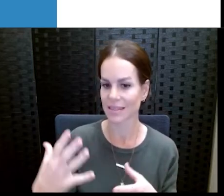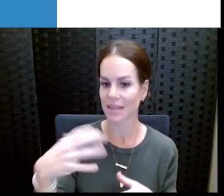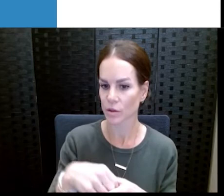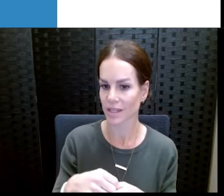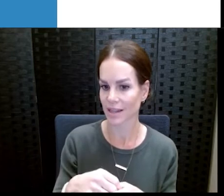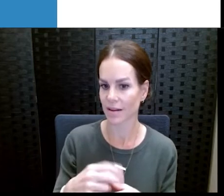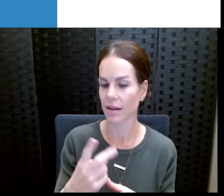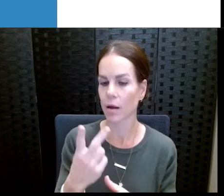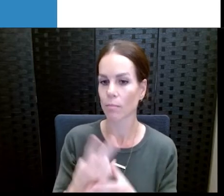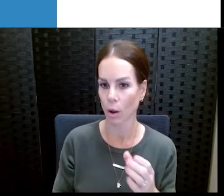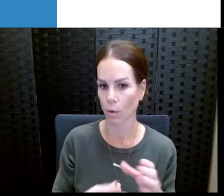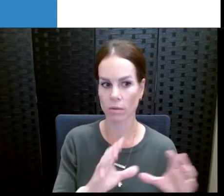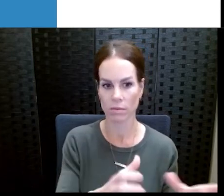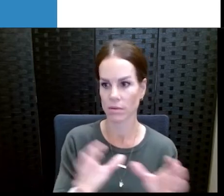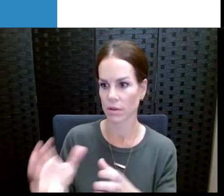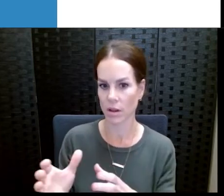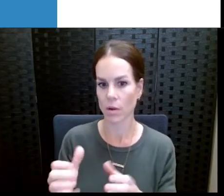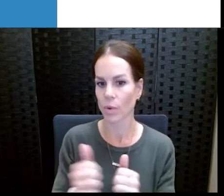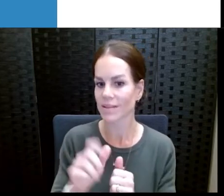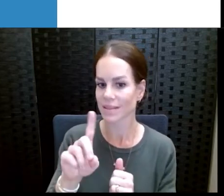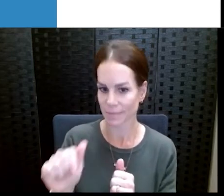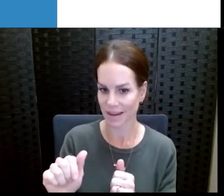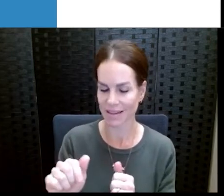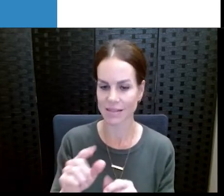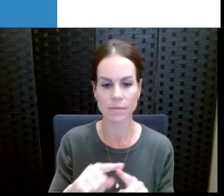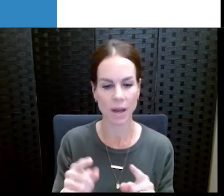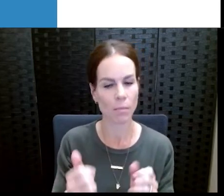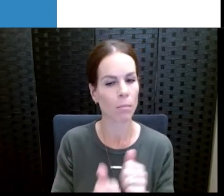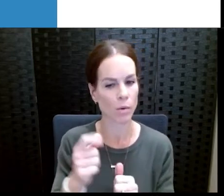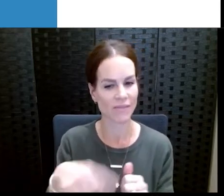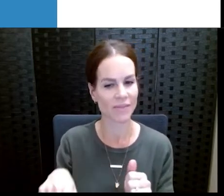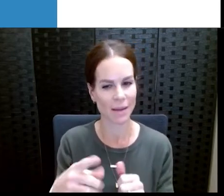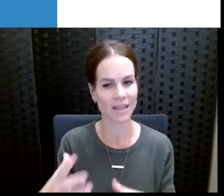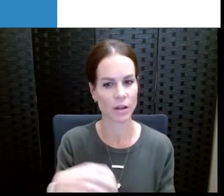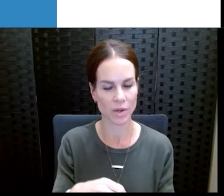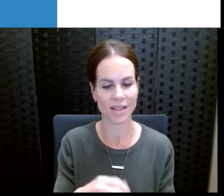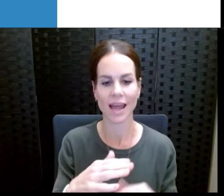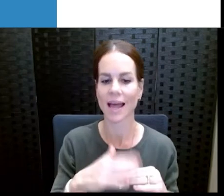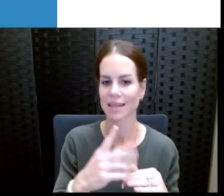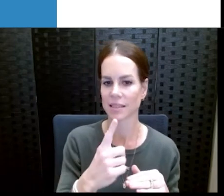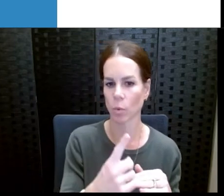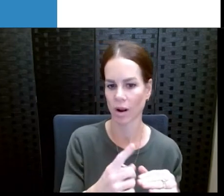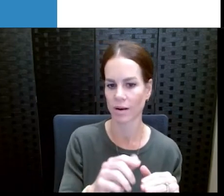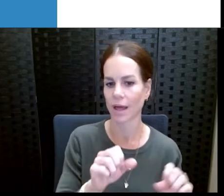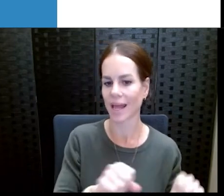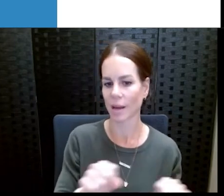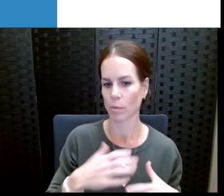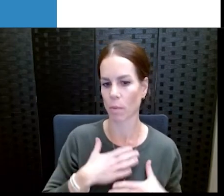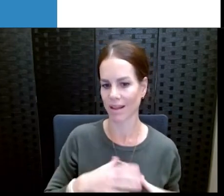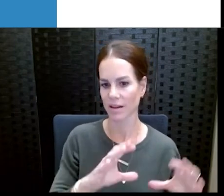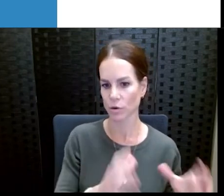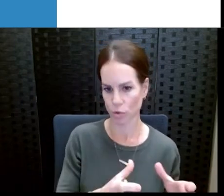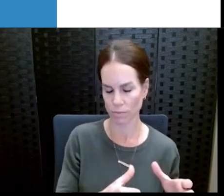Some of these studies included both groups, people with disabilities,